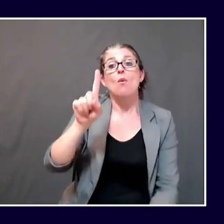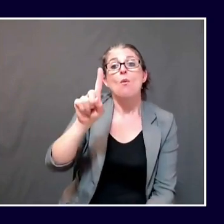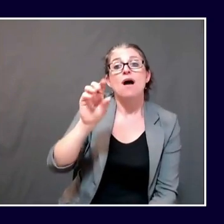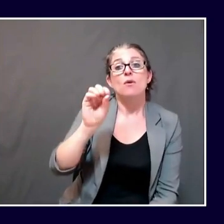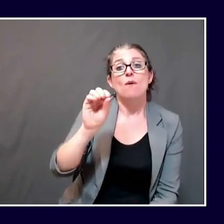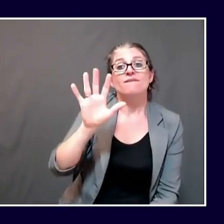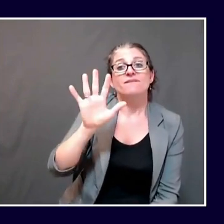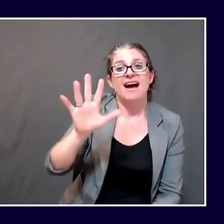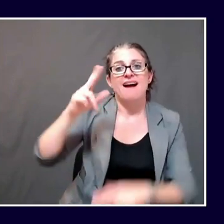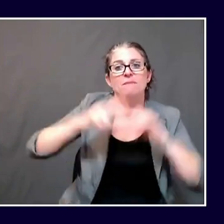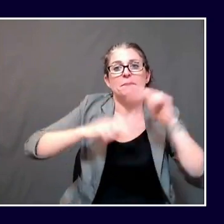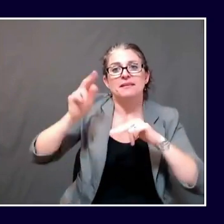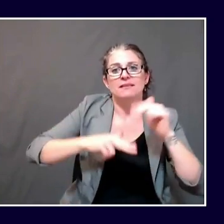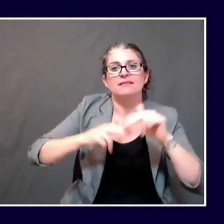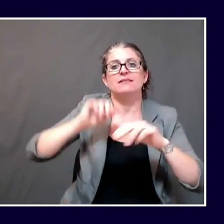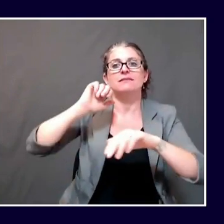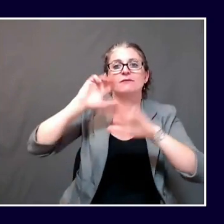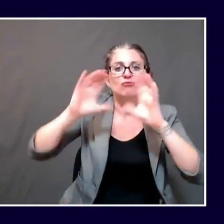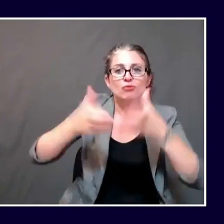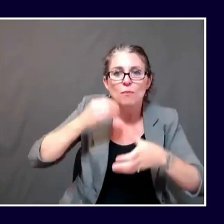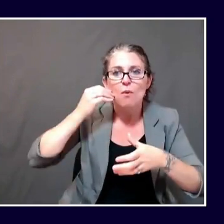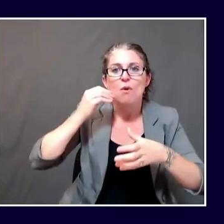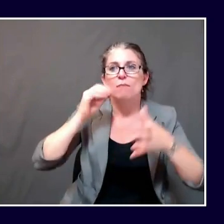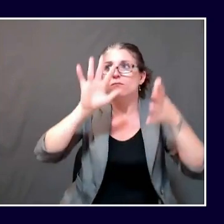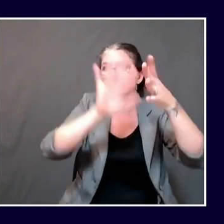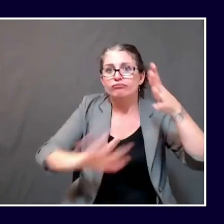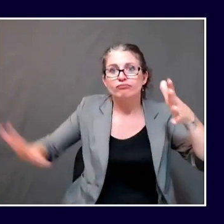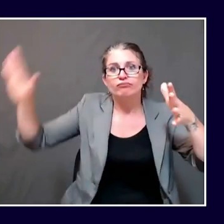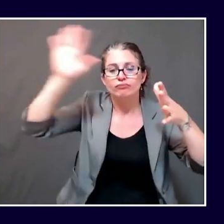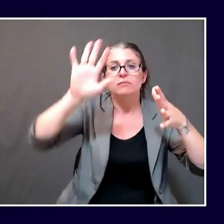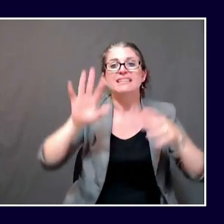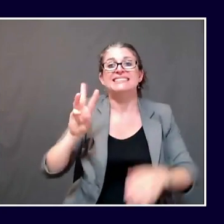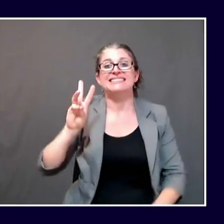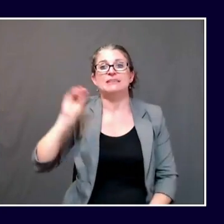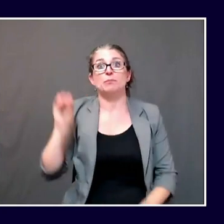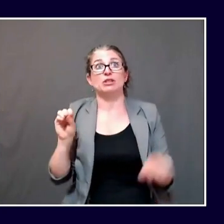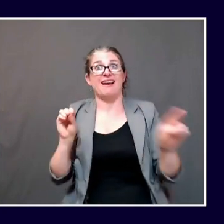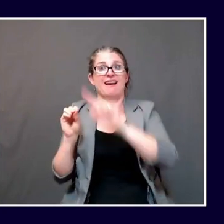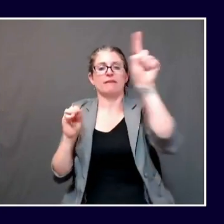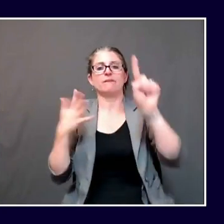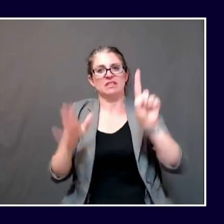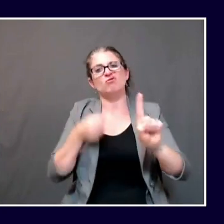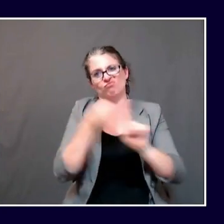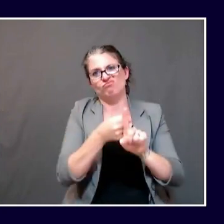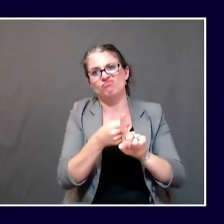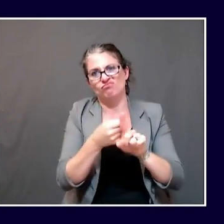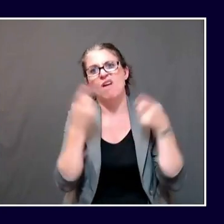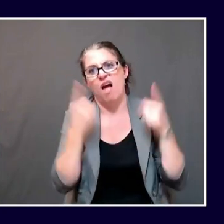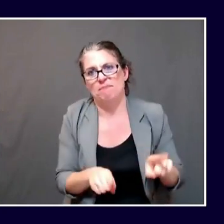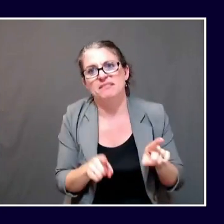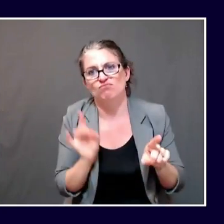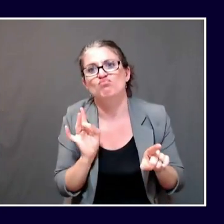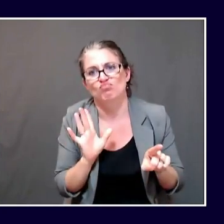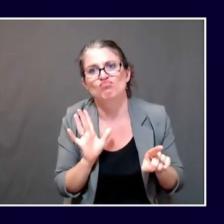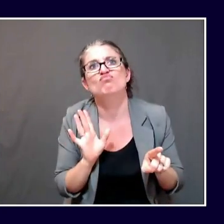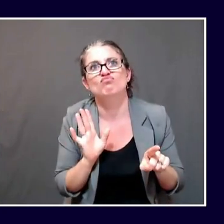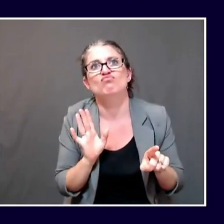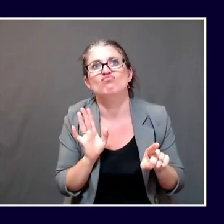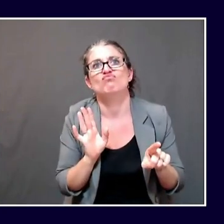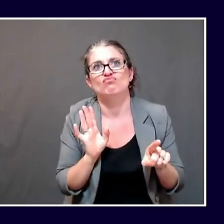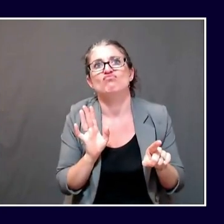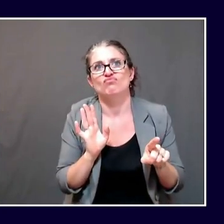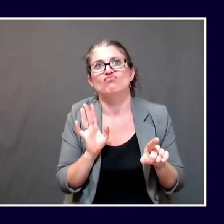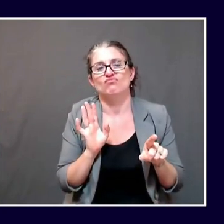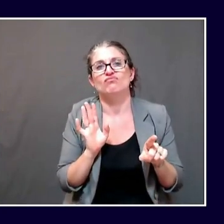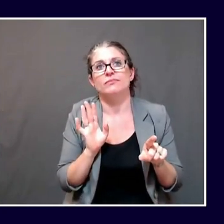that a wide range of knowledge, practices, and resources exist in these sites. Many of these settings lack a nurse or other clinical